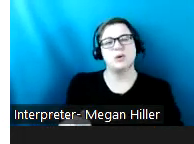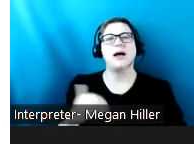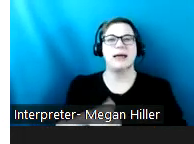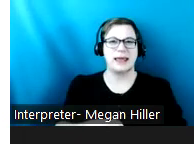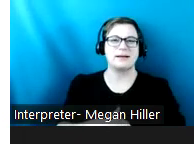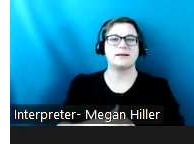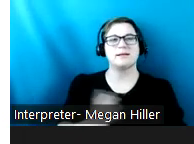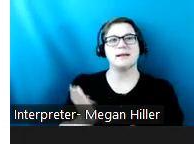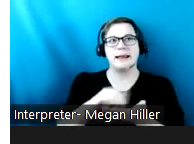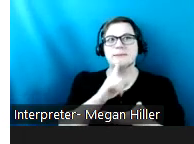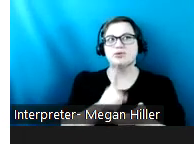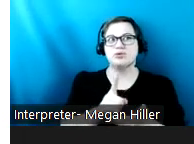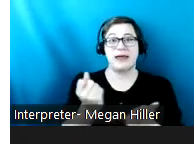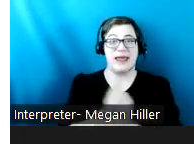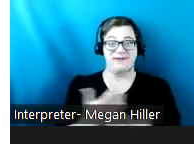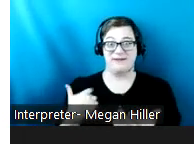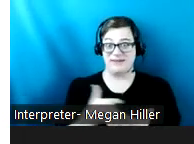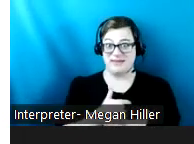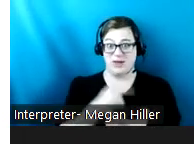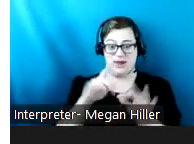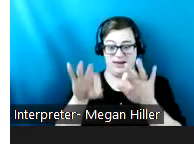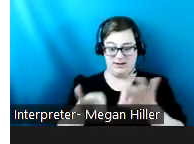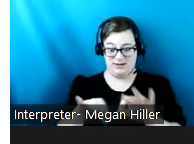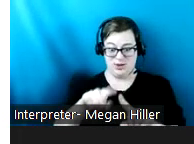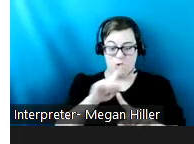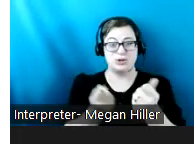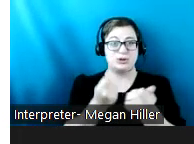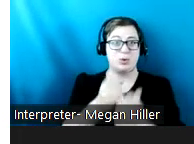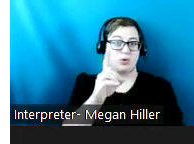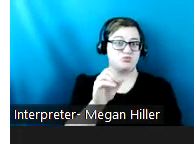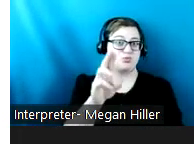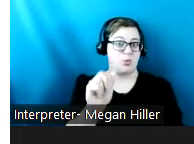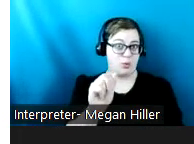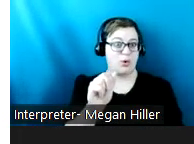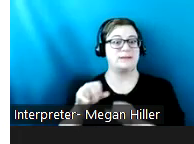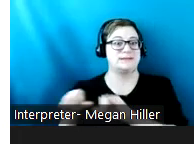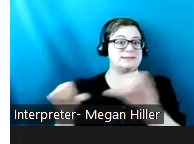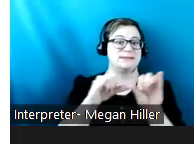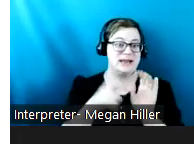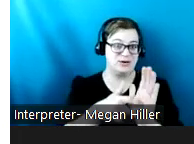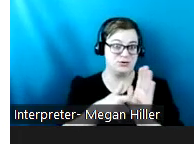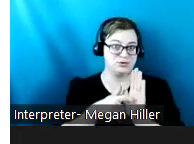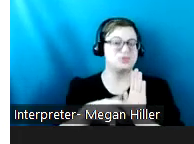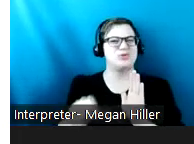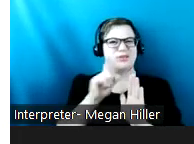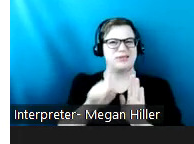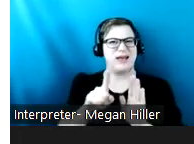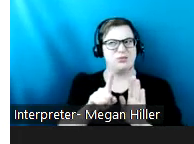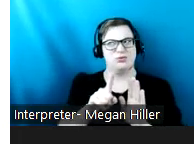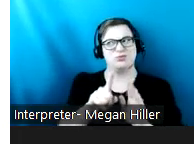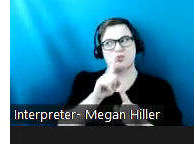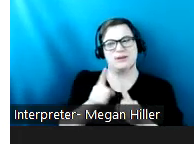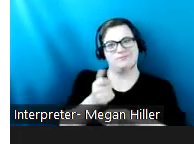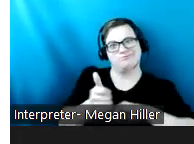that everything that we're putting forward supports DORA standards. And so this reflects back onto that particular supervisor and